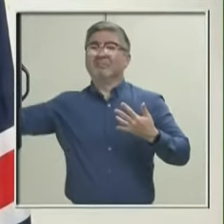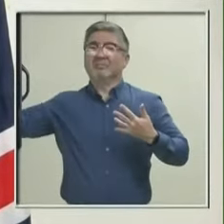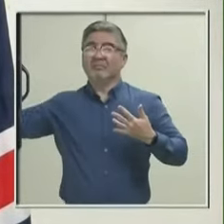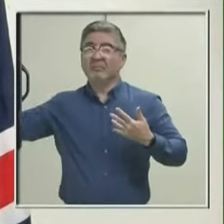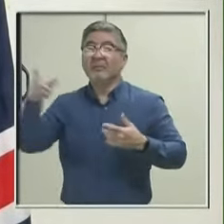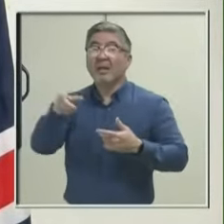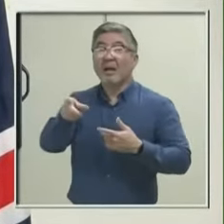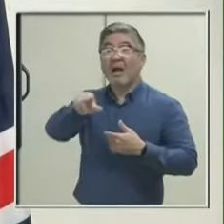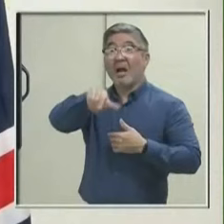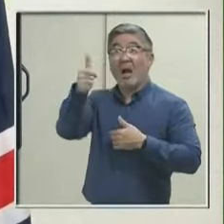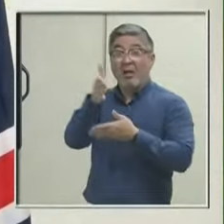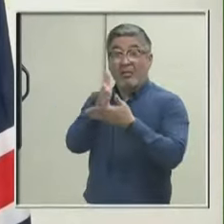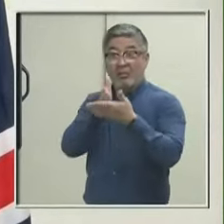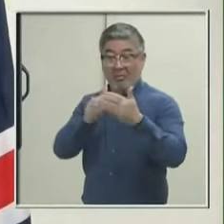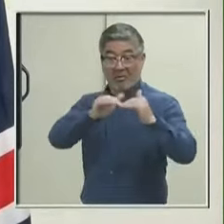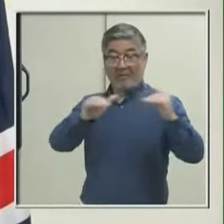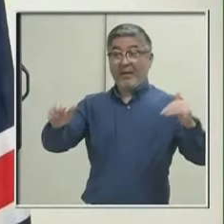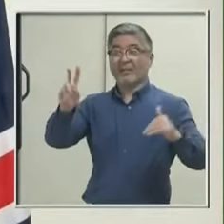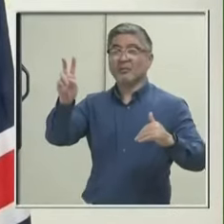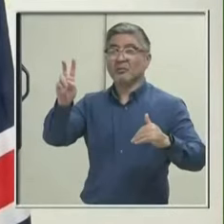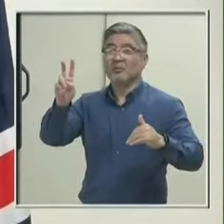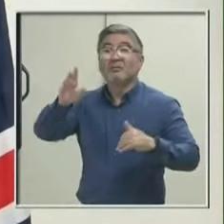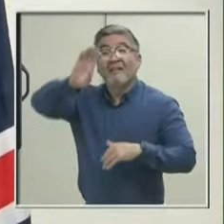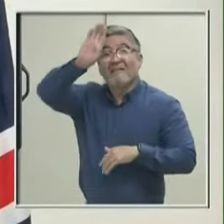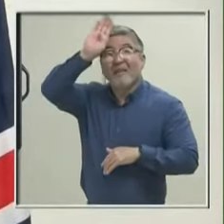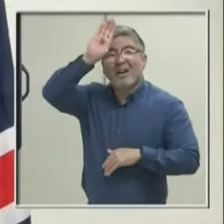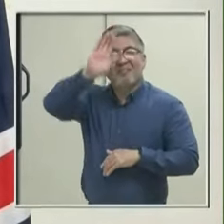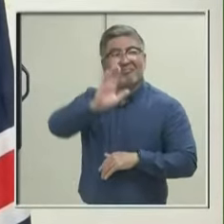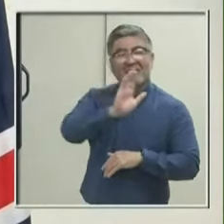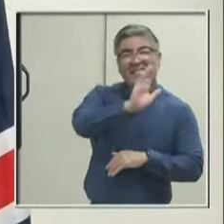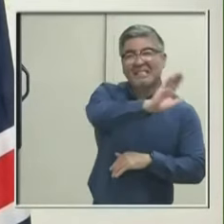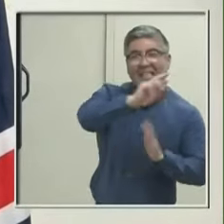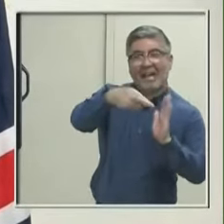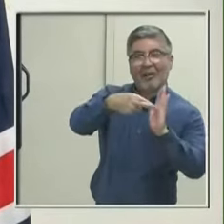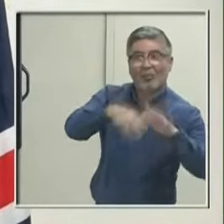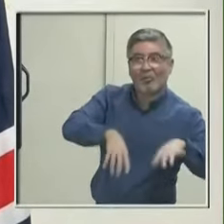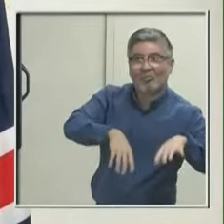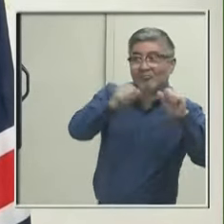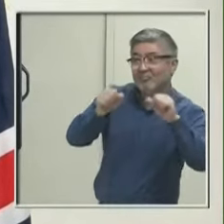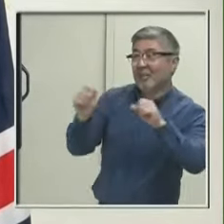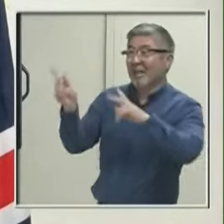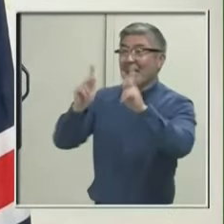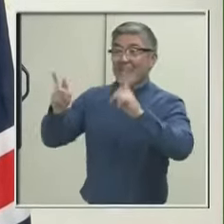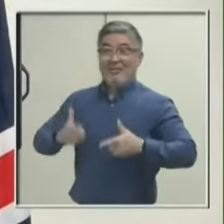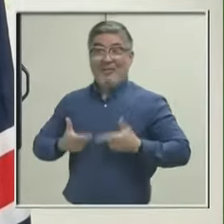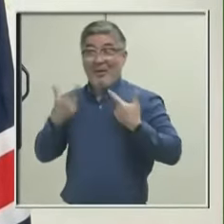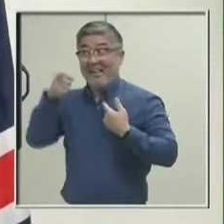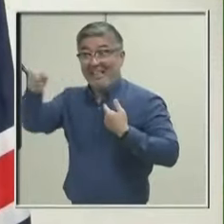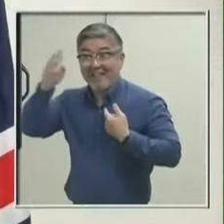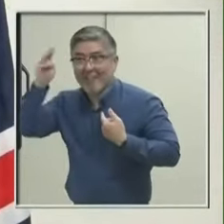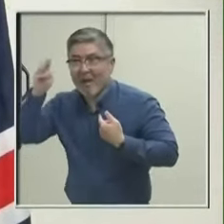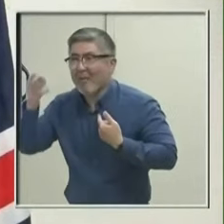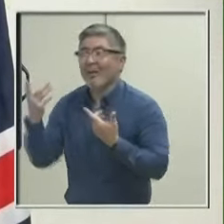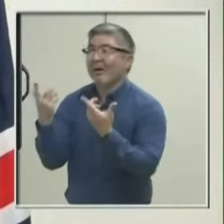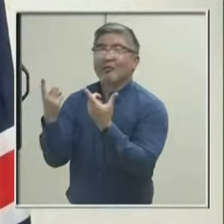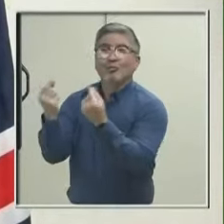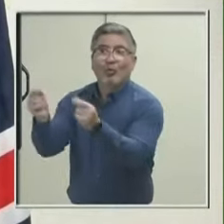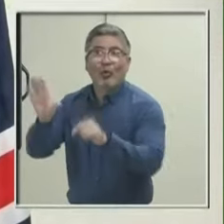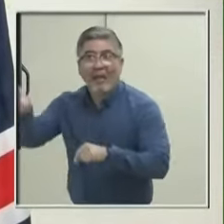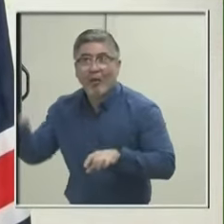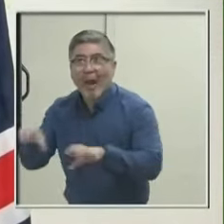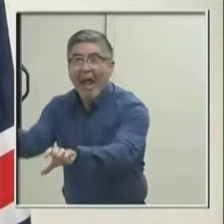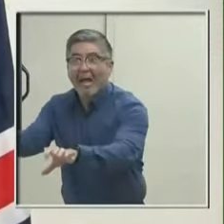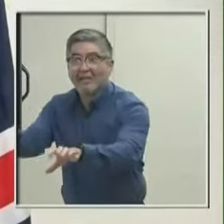two is the role that the fire department played, the residents played, the police officers played in stopping